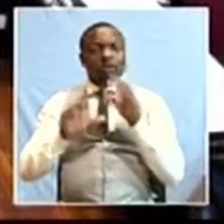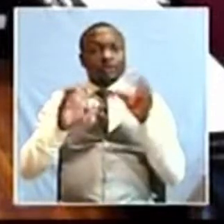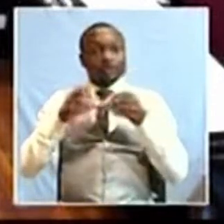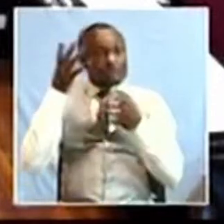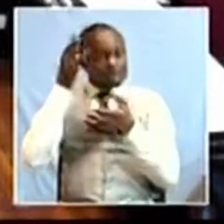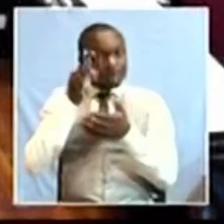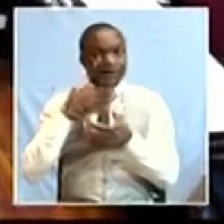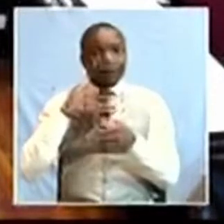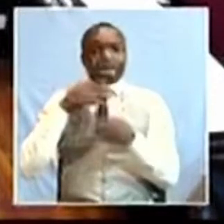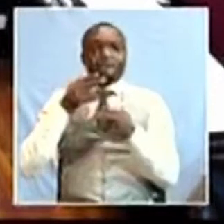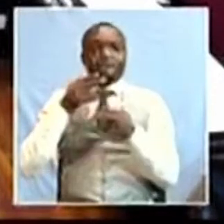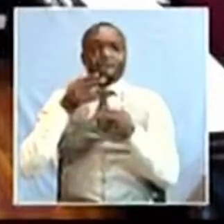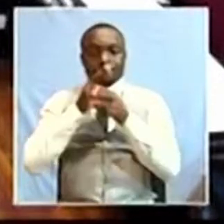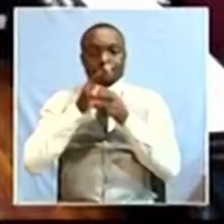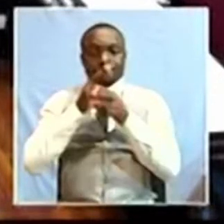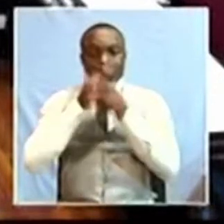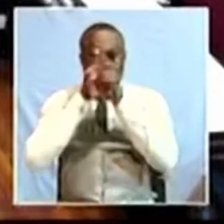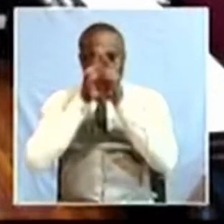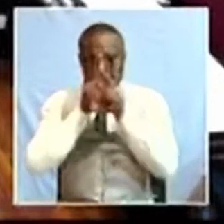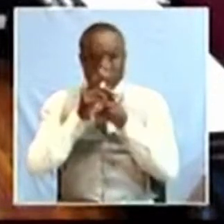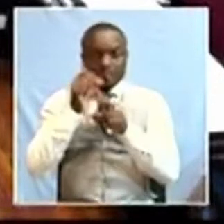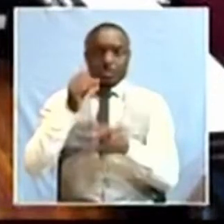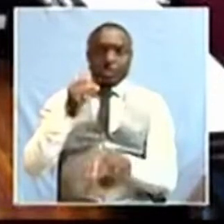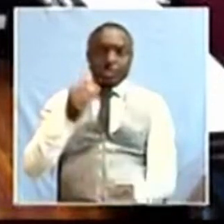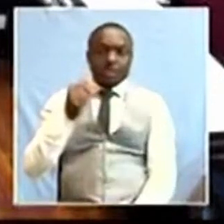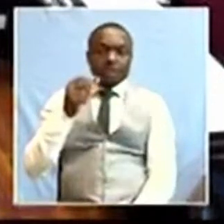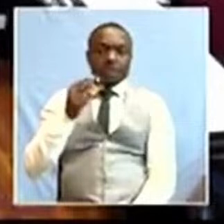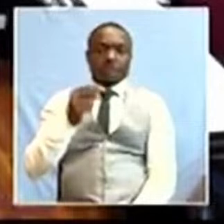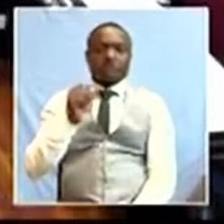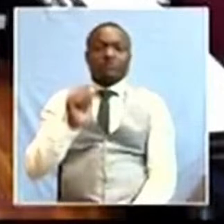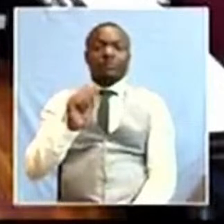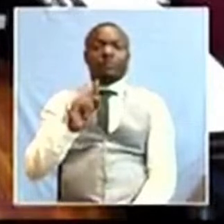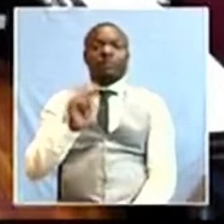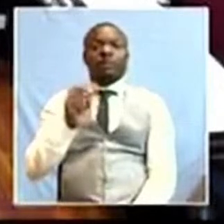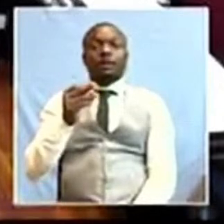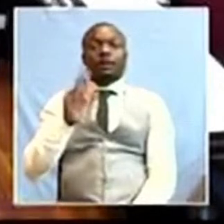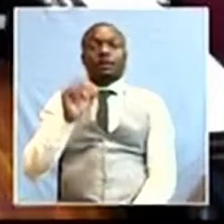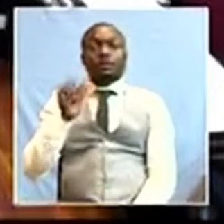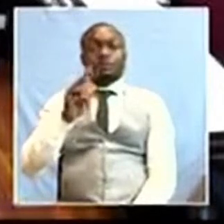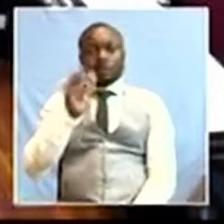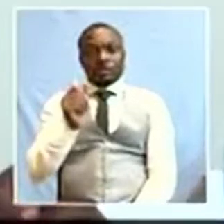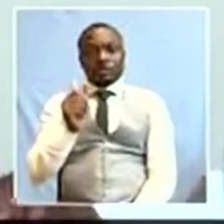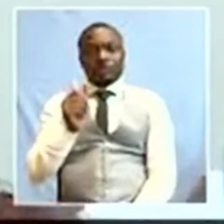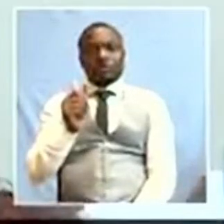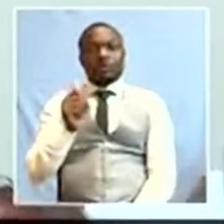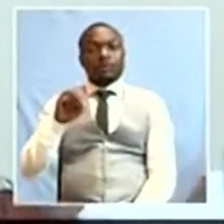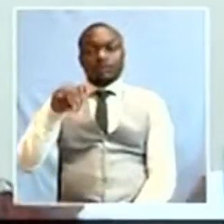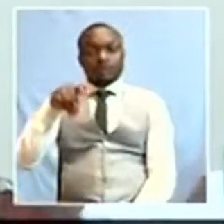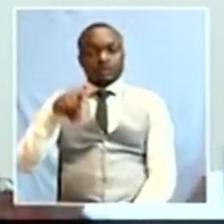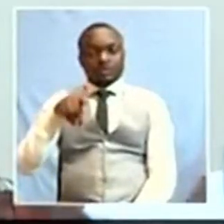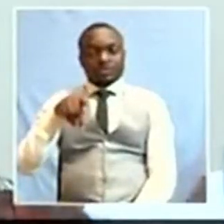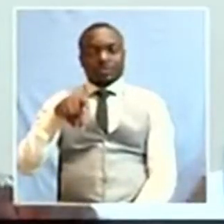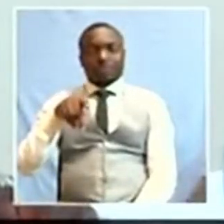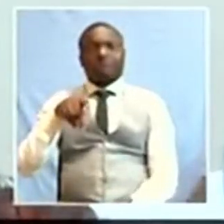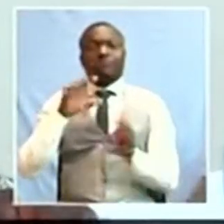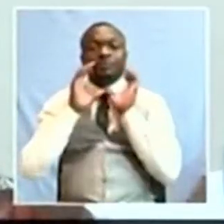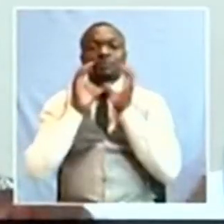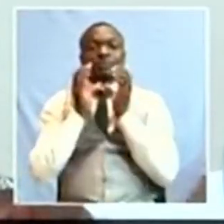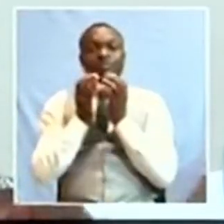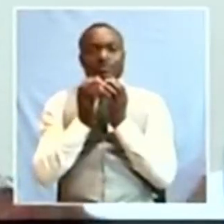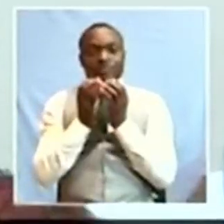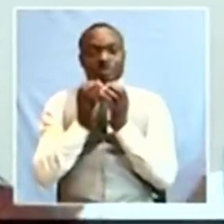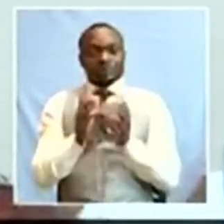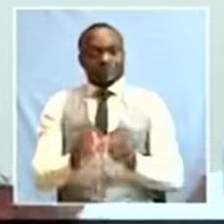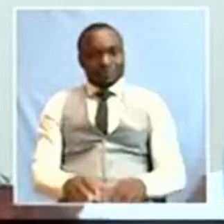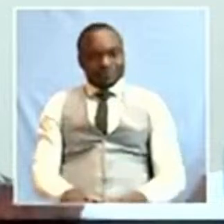Shakafuswa. I'm Member of Parliament for Mandevu constituency of Lusaka District,